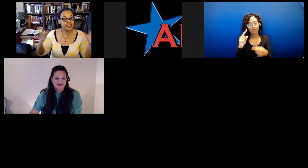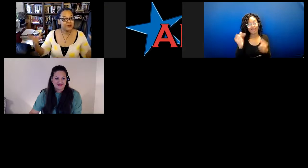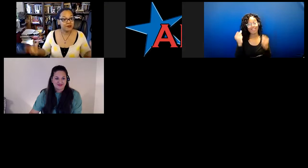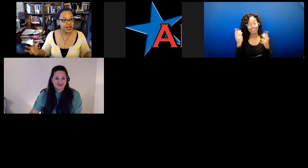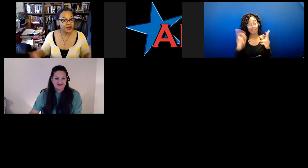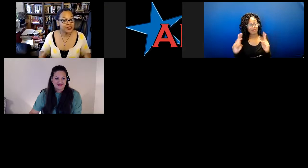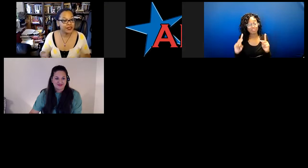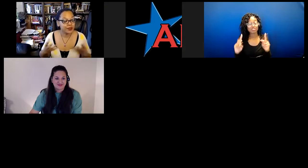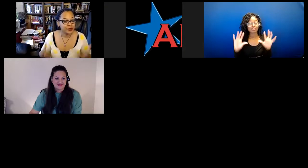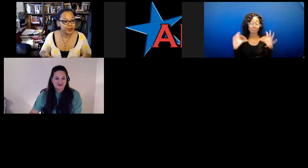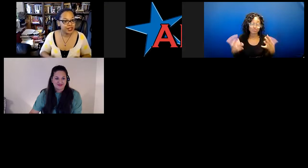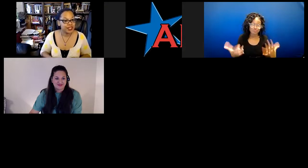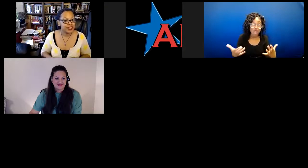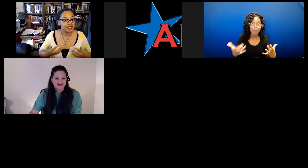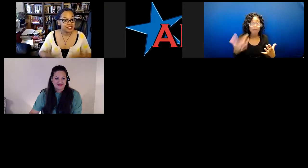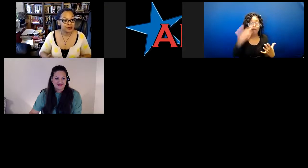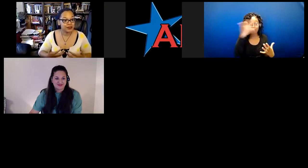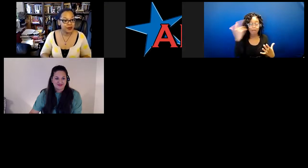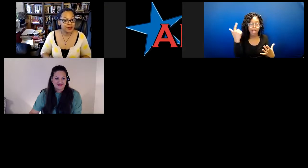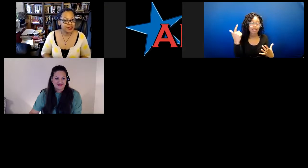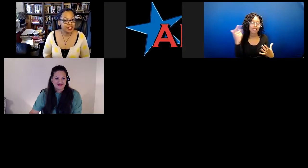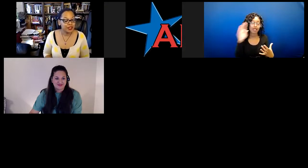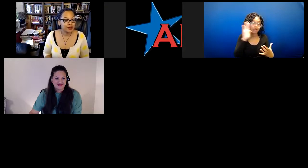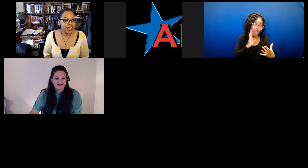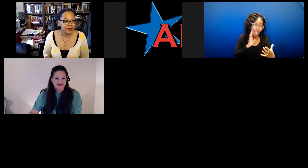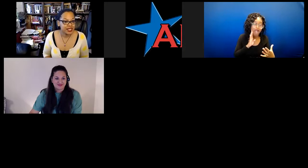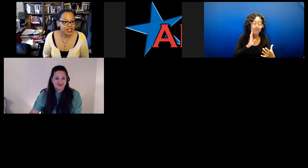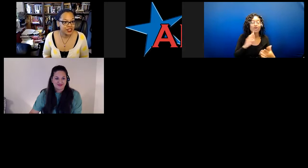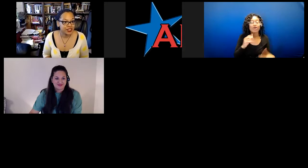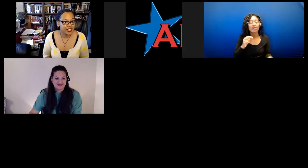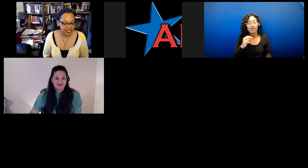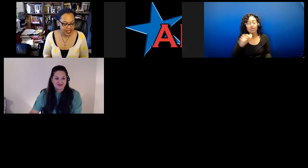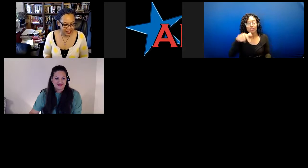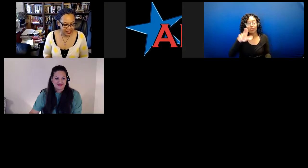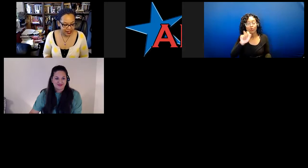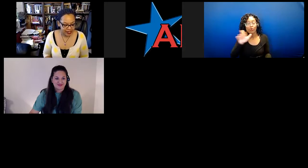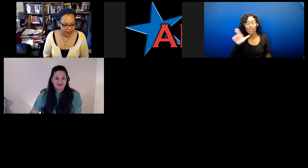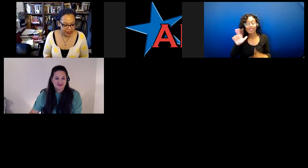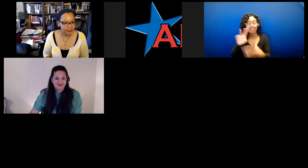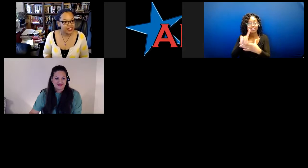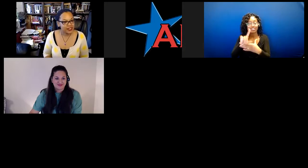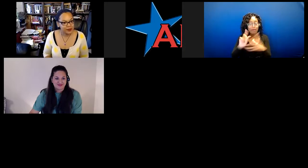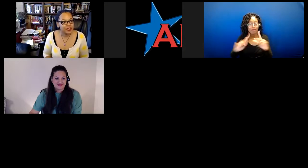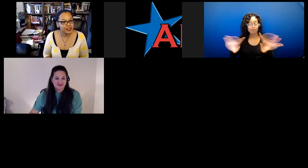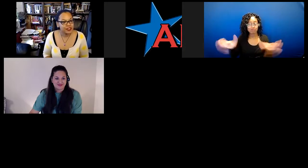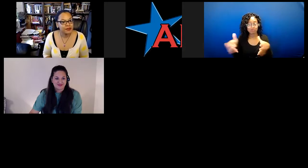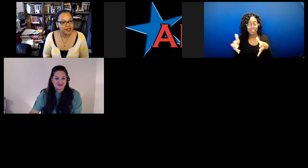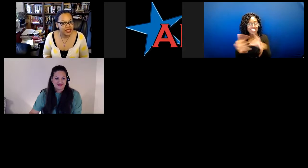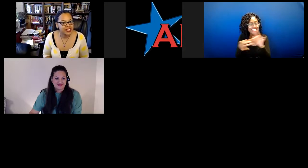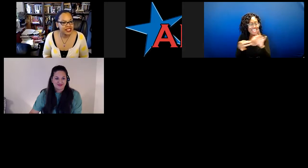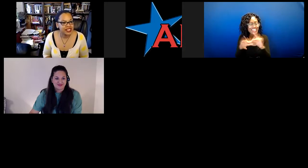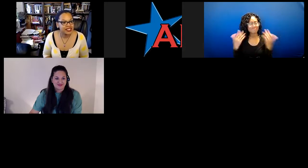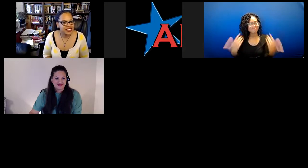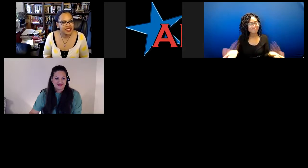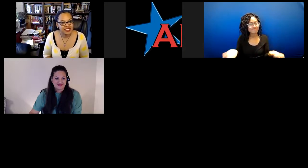Black and brown, queer, disabled folks who came together and was like, there are some